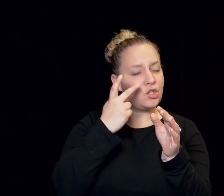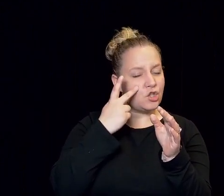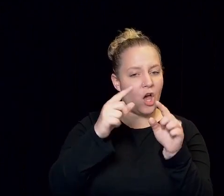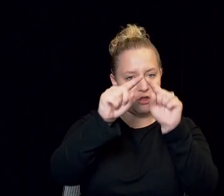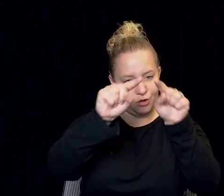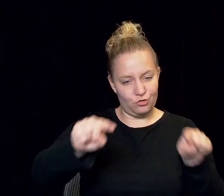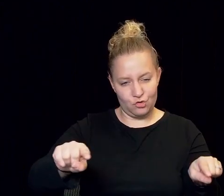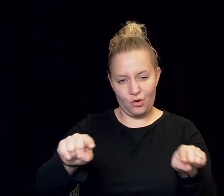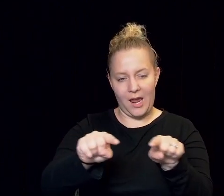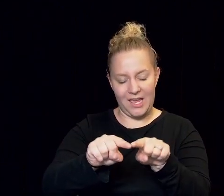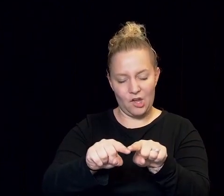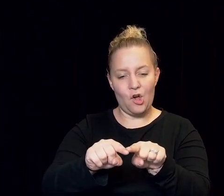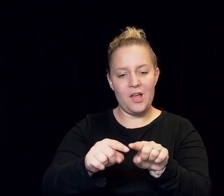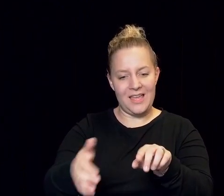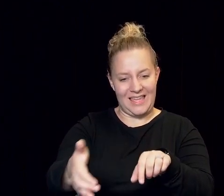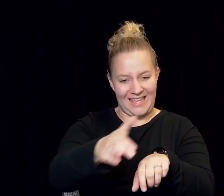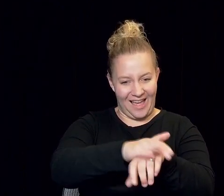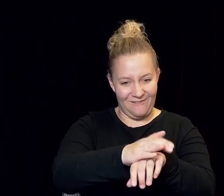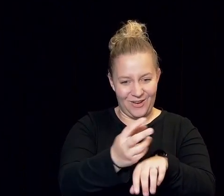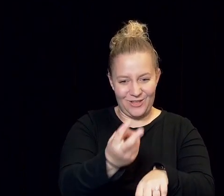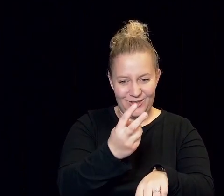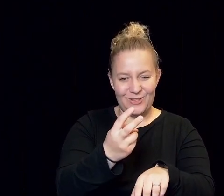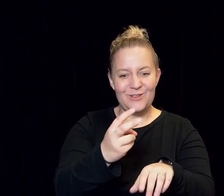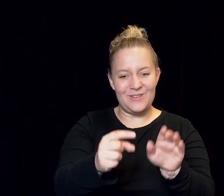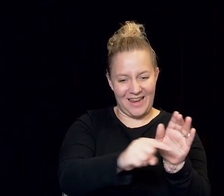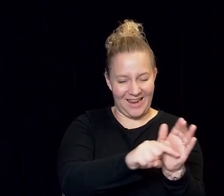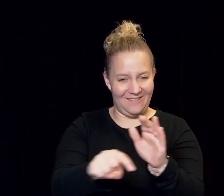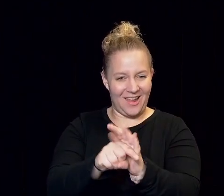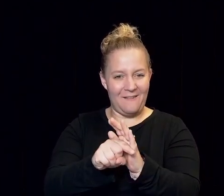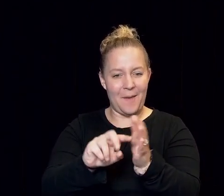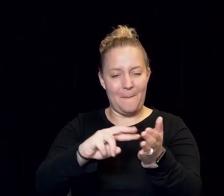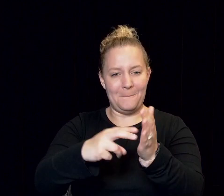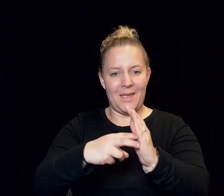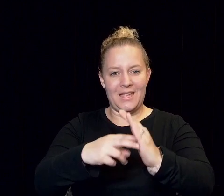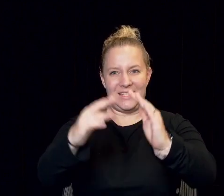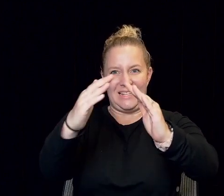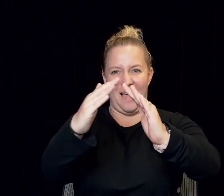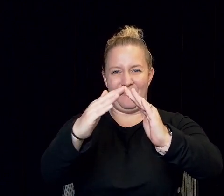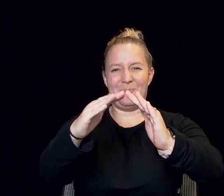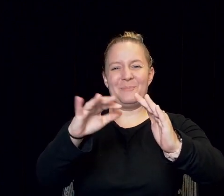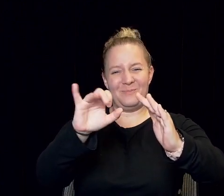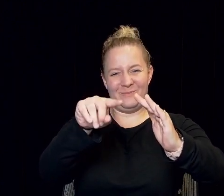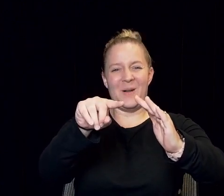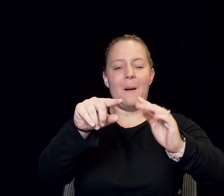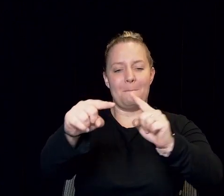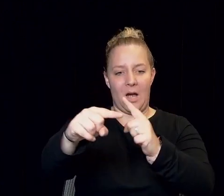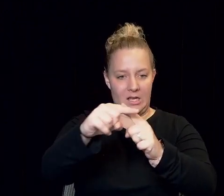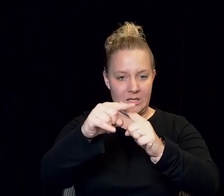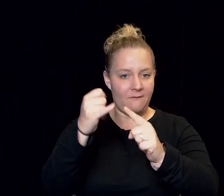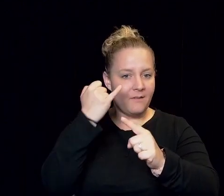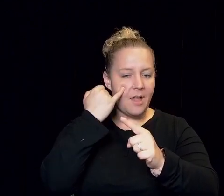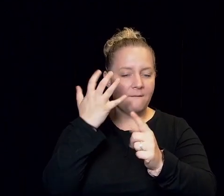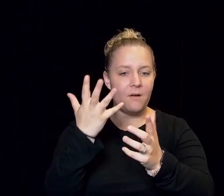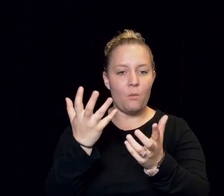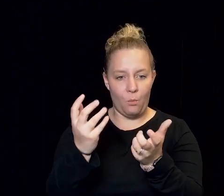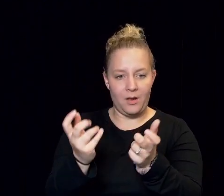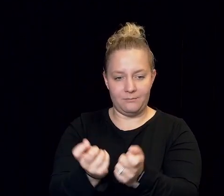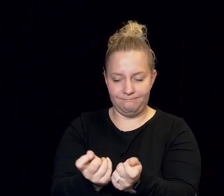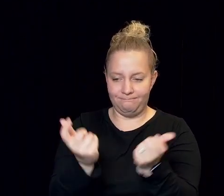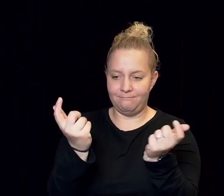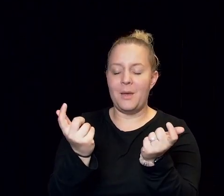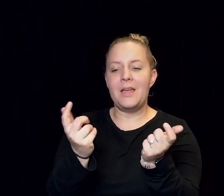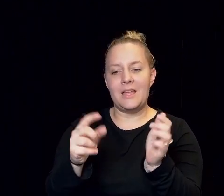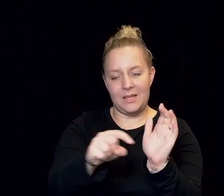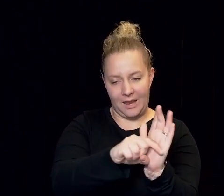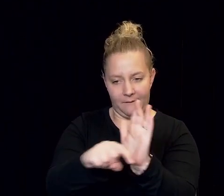up the two negatives, we know that our final answer right here is positive. So if you would like to drop those negatives from now on, feel free, because a negative